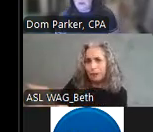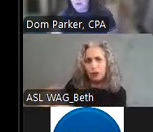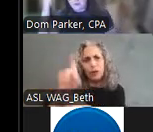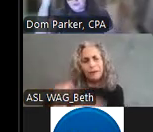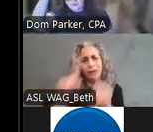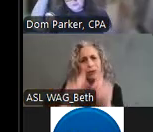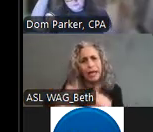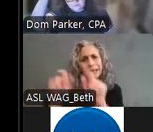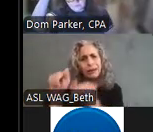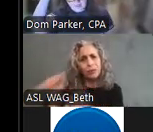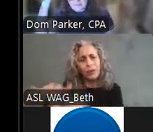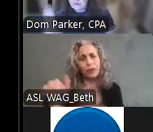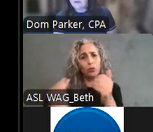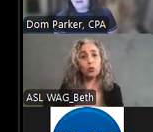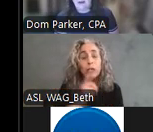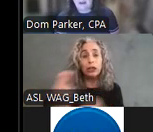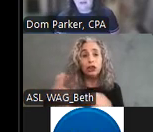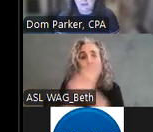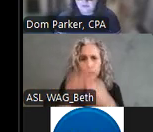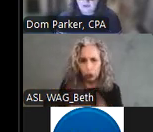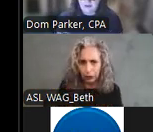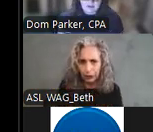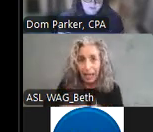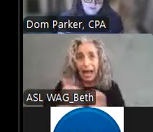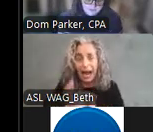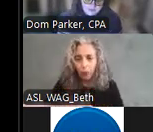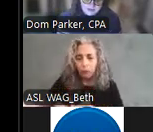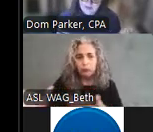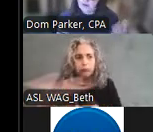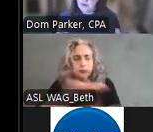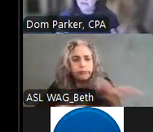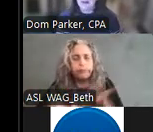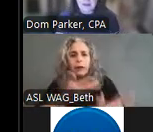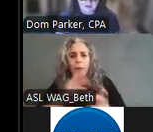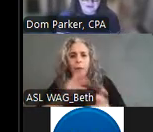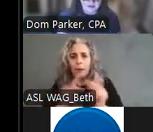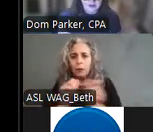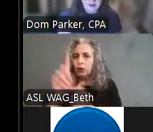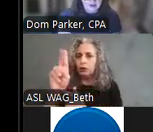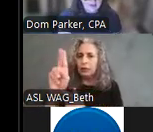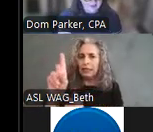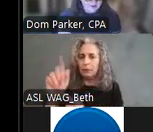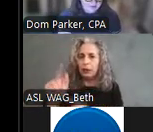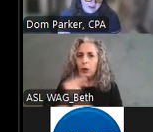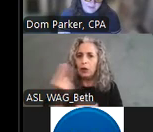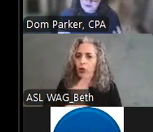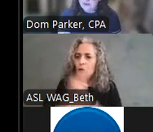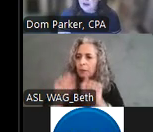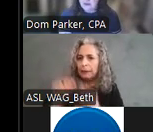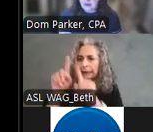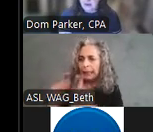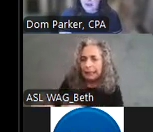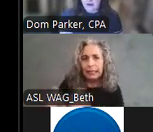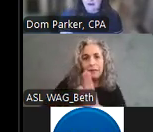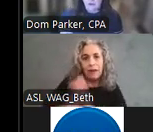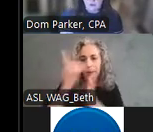real users. And we do that by involving players with disabilities in usability testing. And then the developers and designers